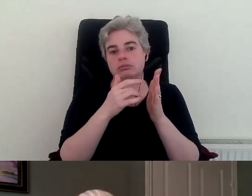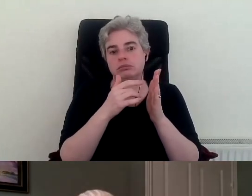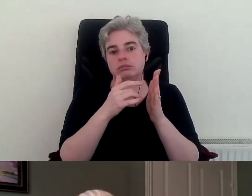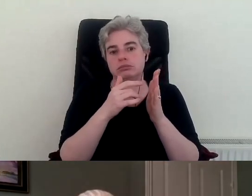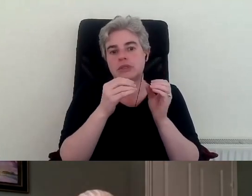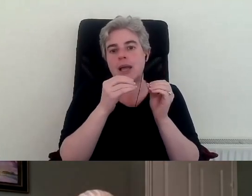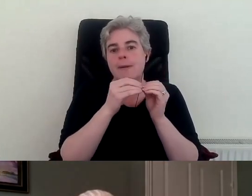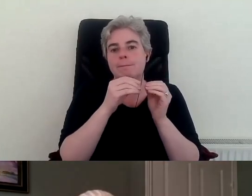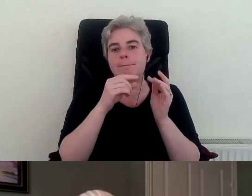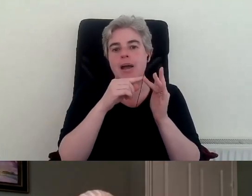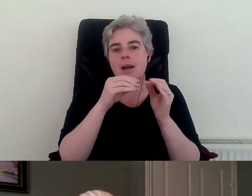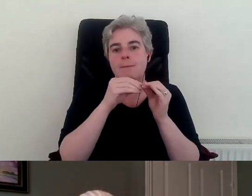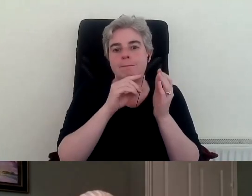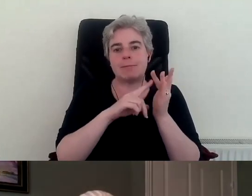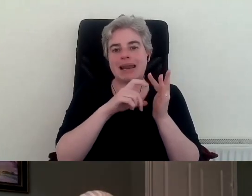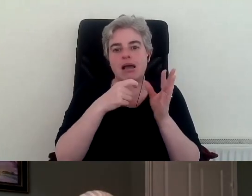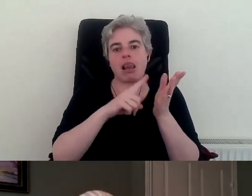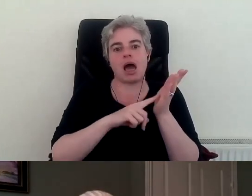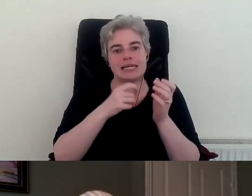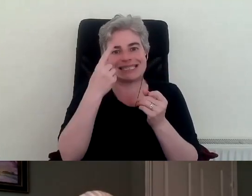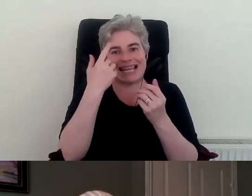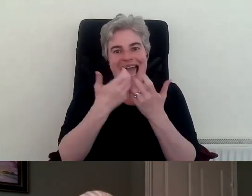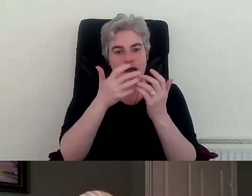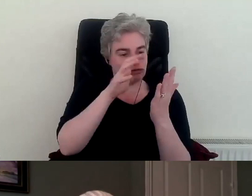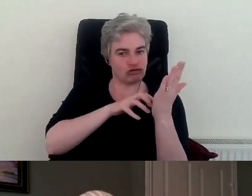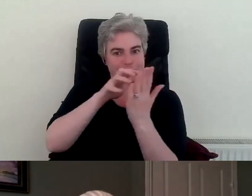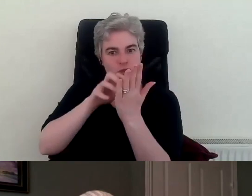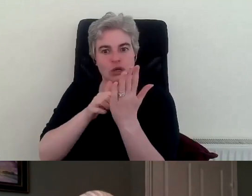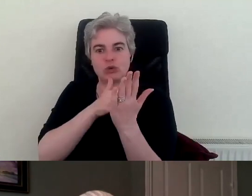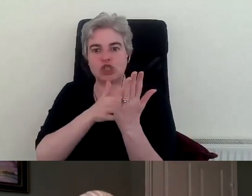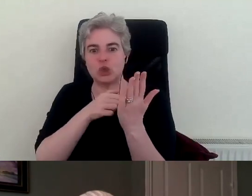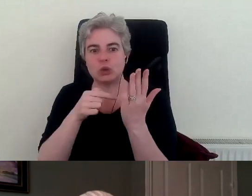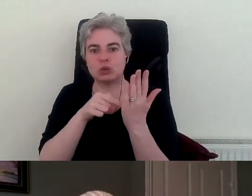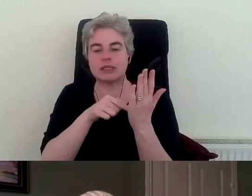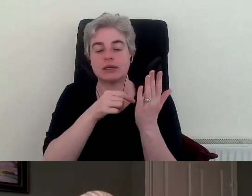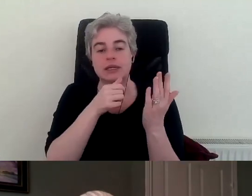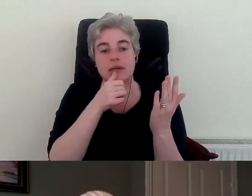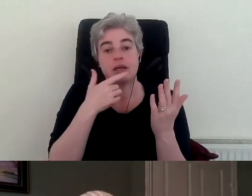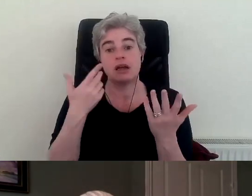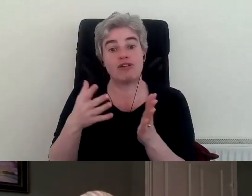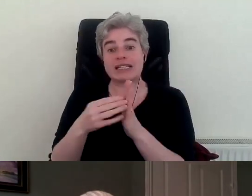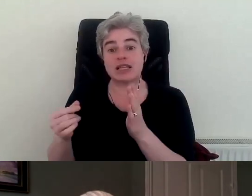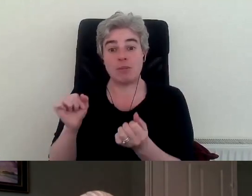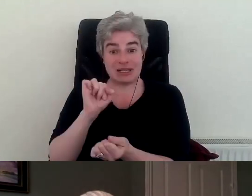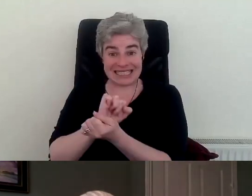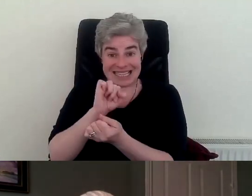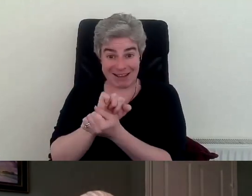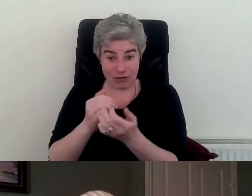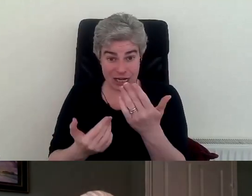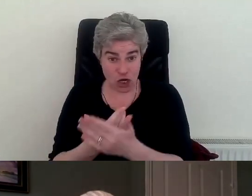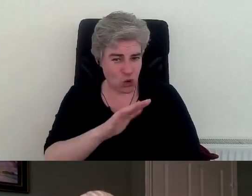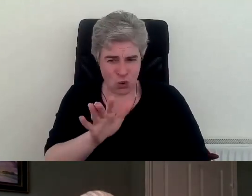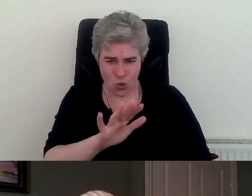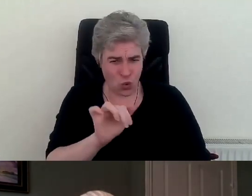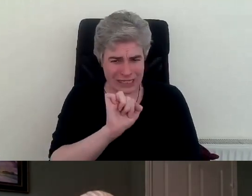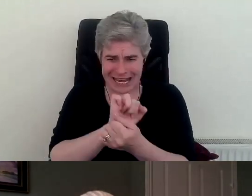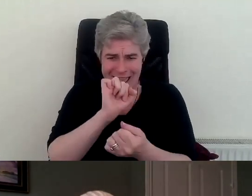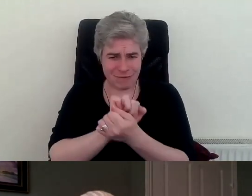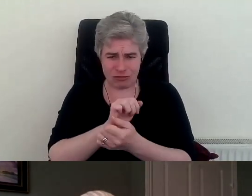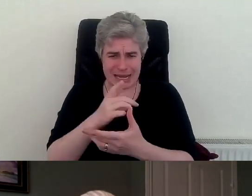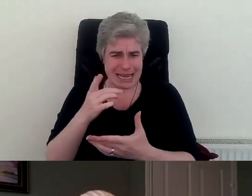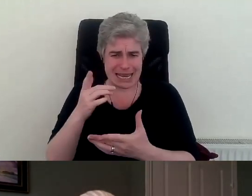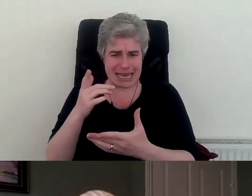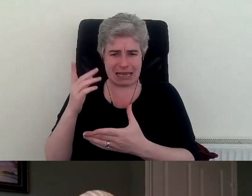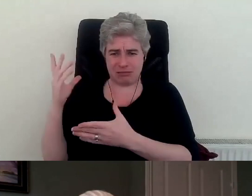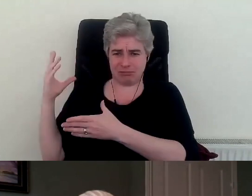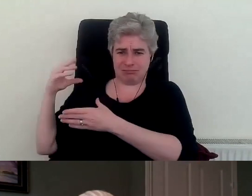scripture was utilized. For instance, slavery is not a new thing. Slavery was very much part and parcel